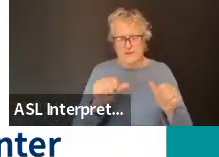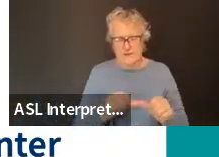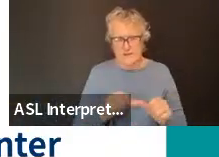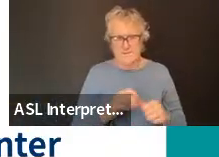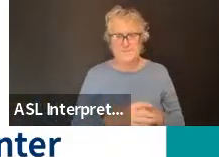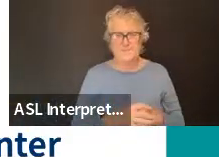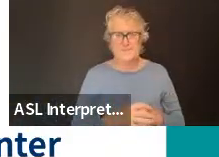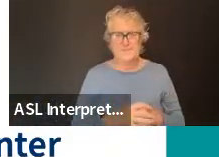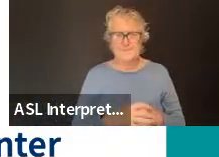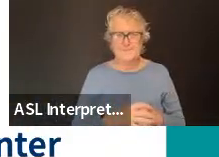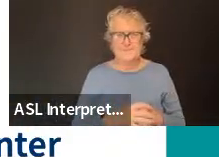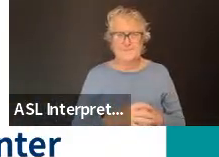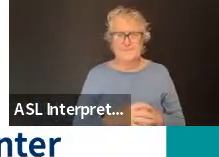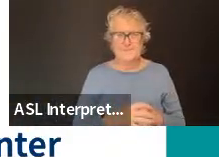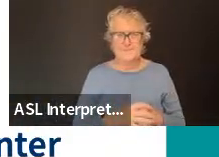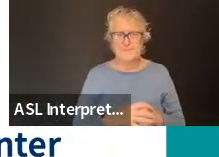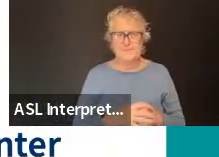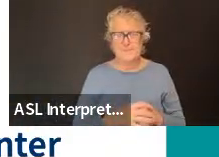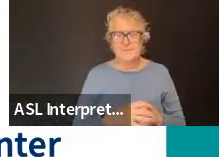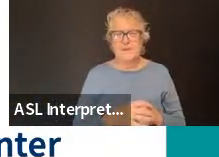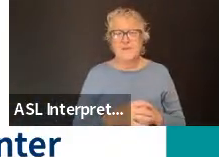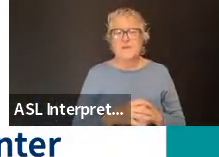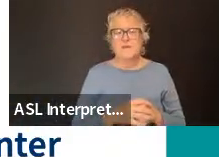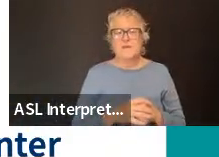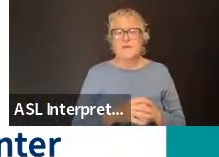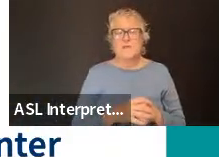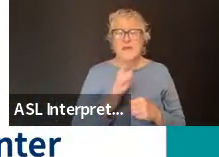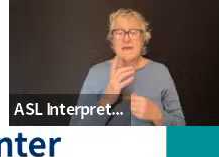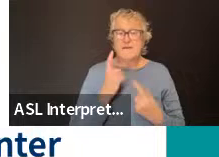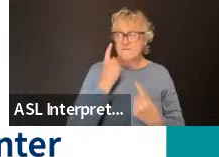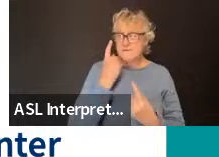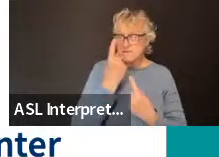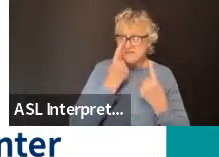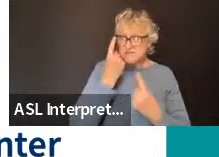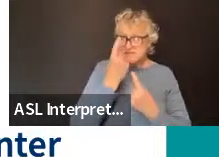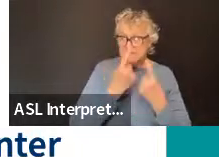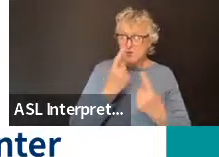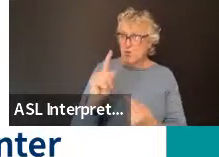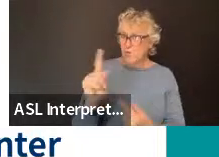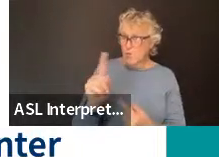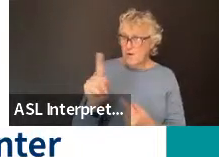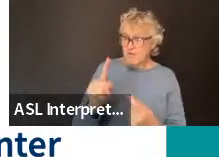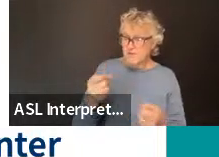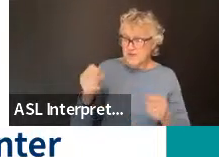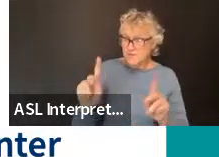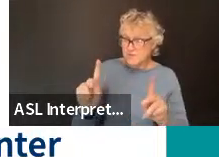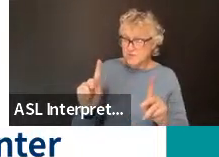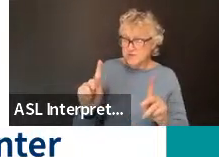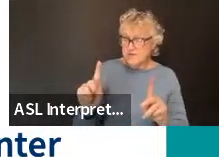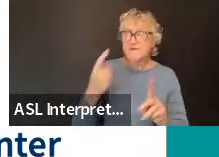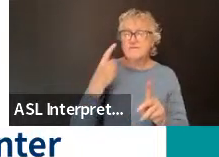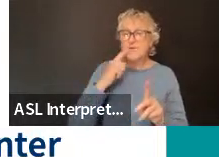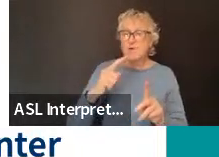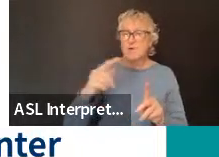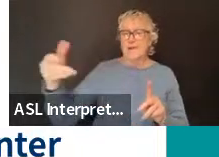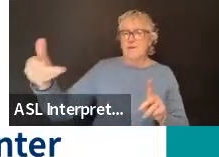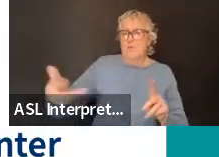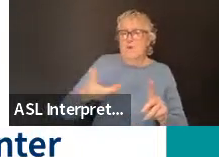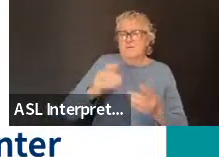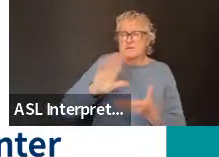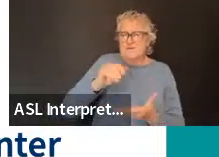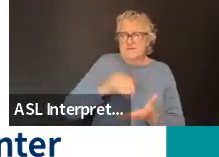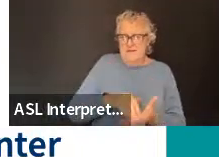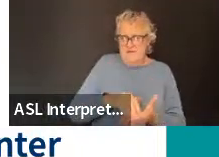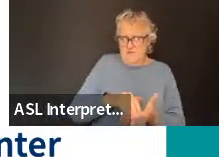Rounding out our physical design category, we have consider where there is an opportunity for a welcome center that will include a curated display of